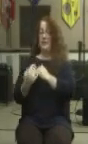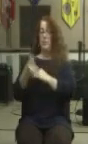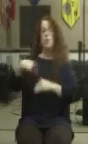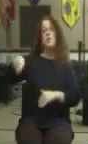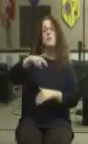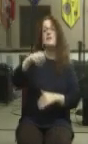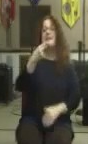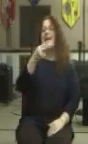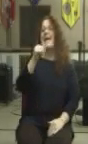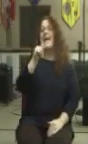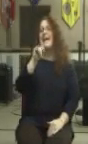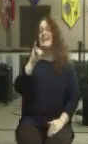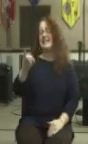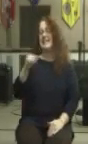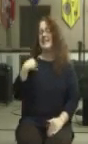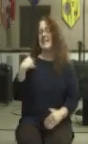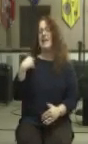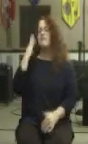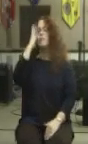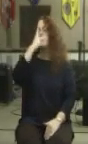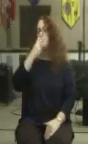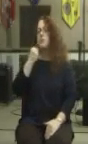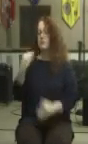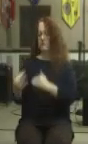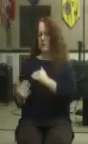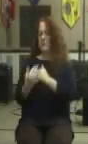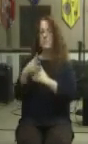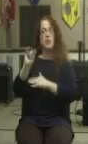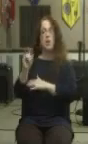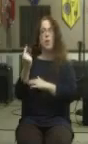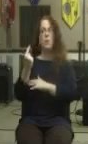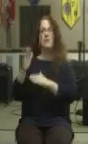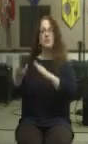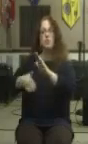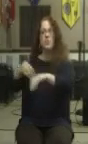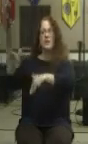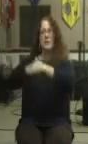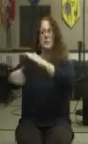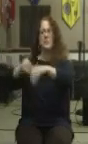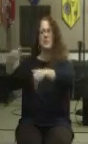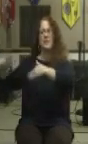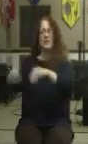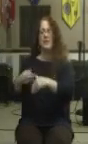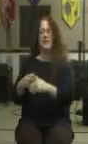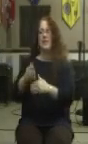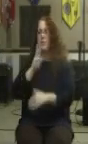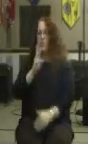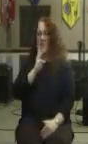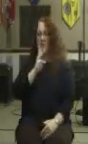beach, we went to Haiti, and in Haiti we discovered they have beautiful beaches, but no one swims in them.